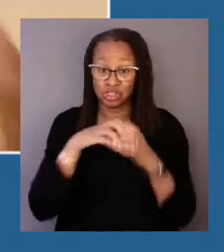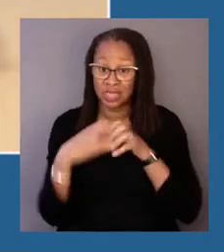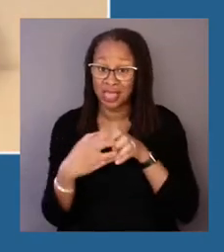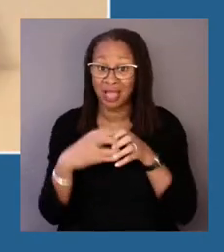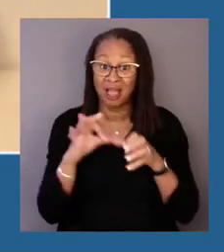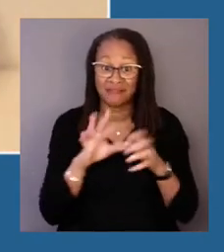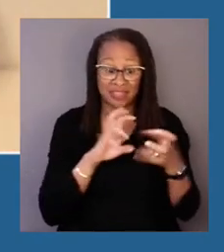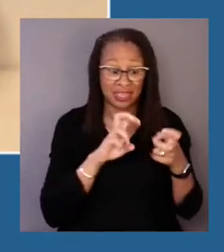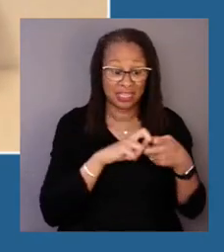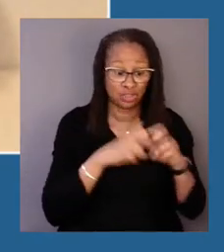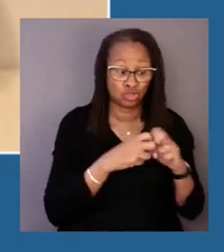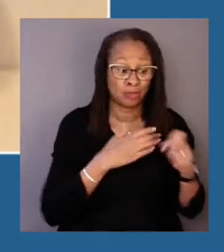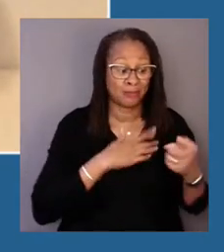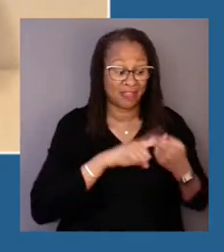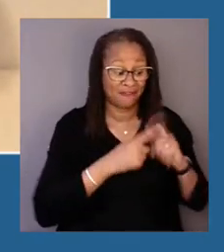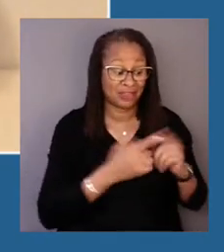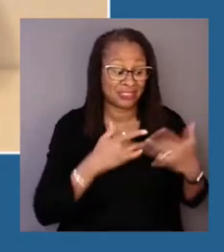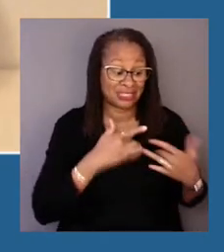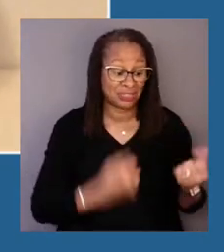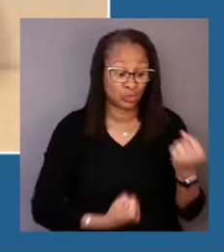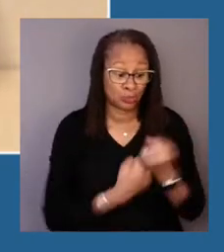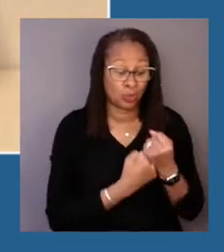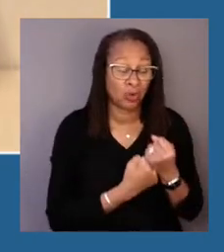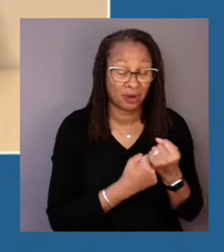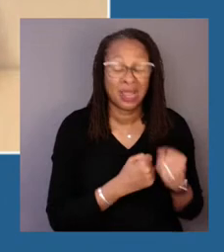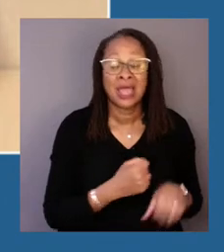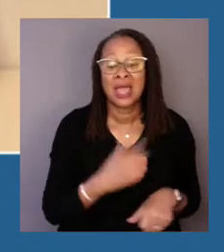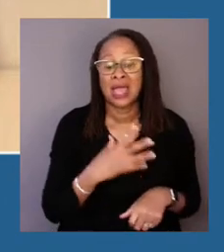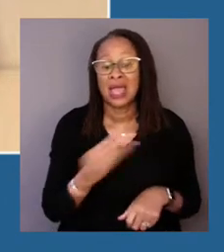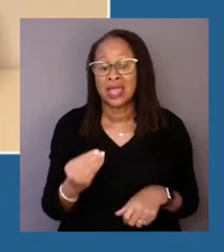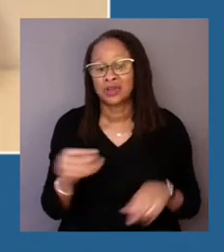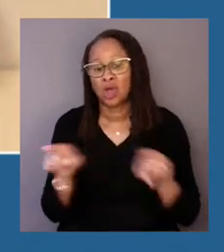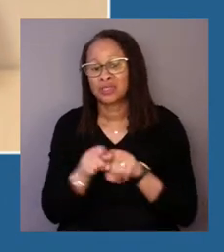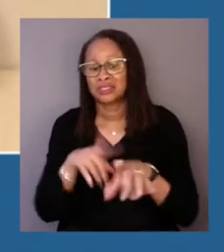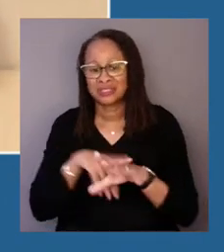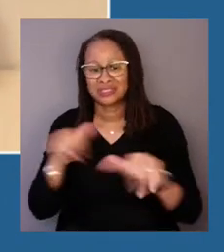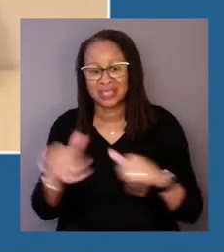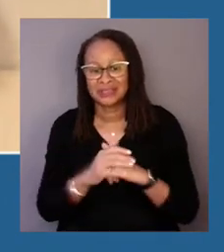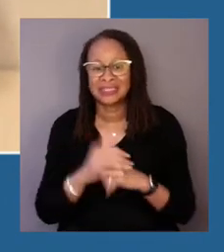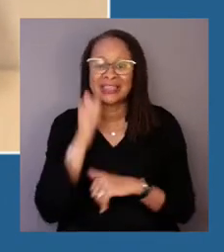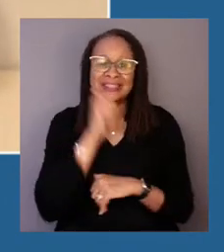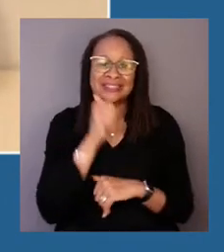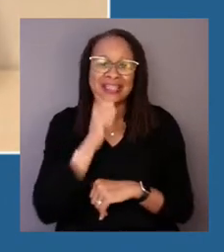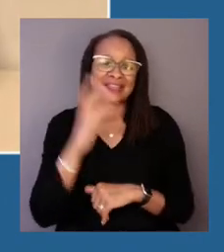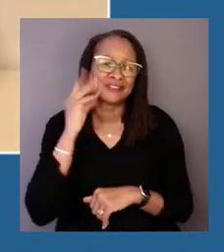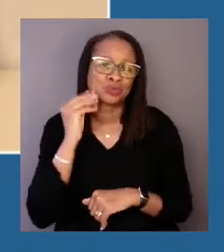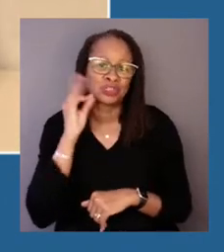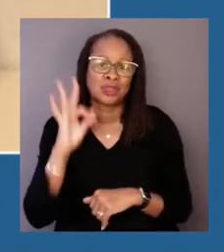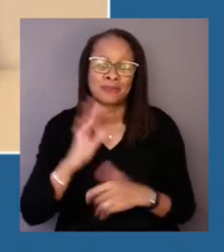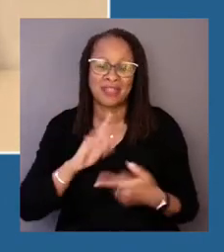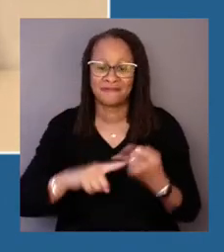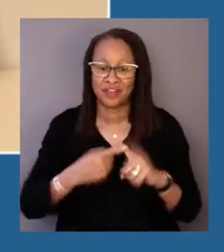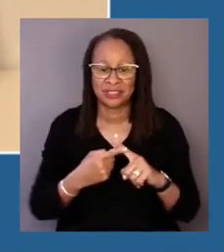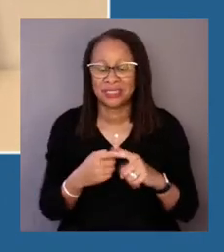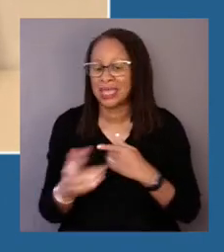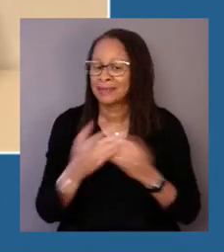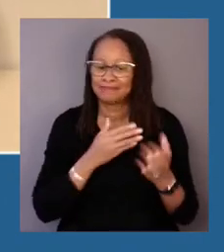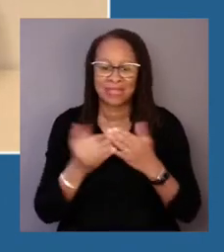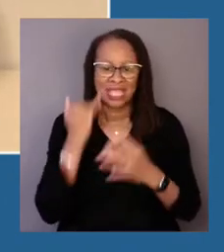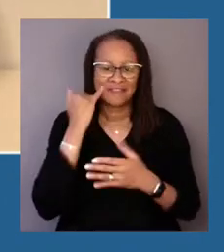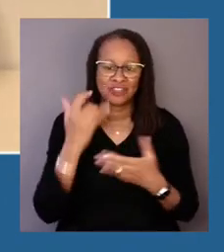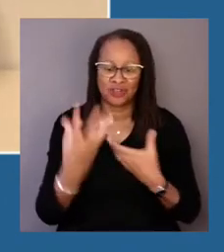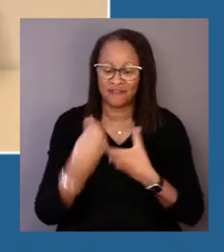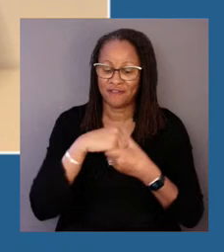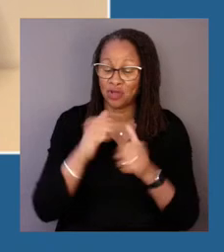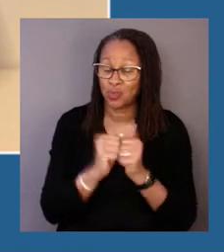like, you know, my friends advocate for, and also just kind of like the daily experiences of my friends, whether or not if they're involved in activism,